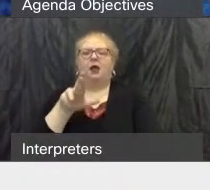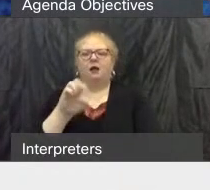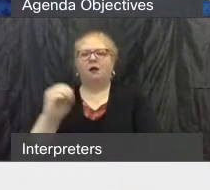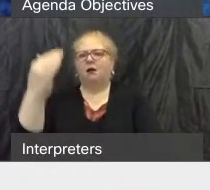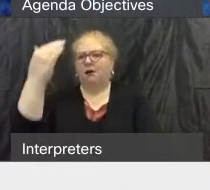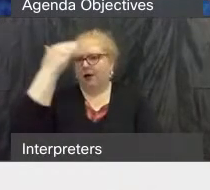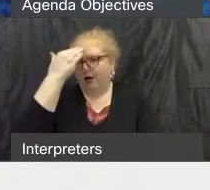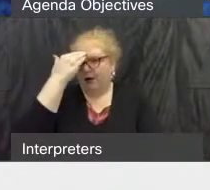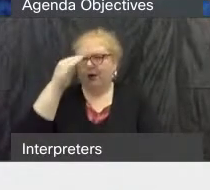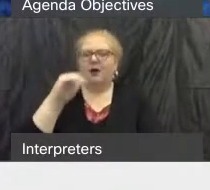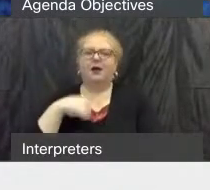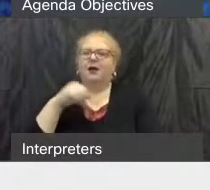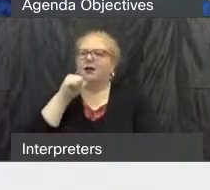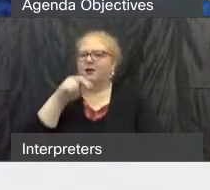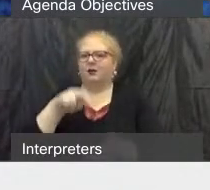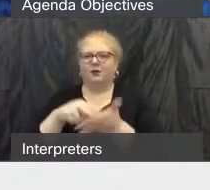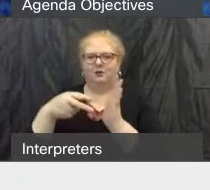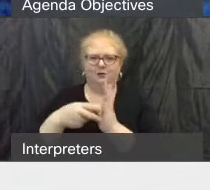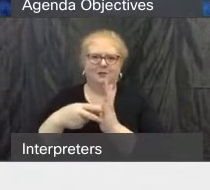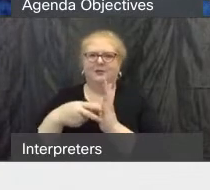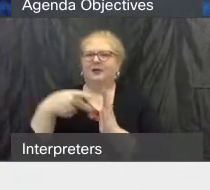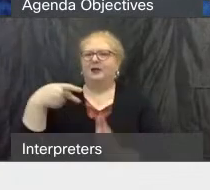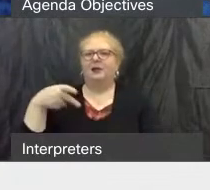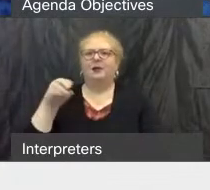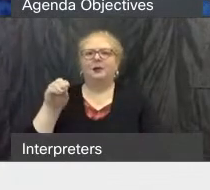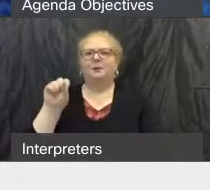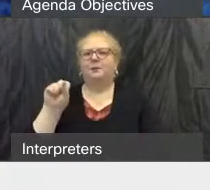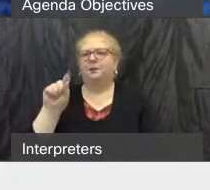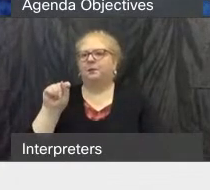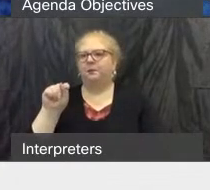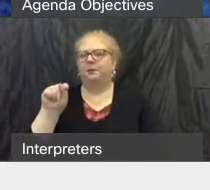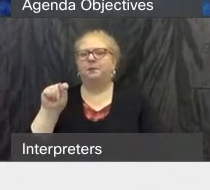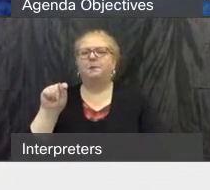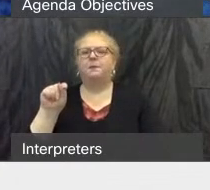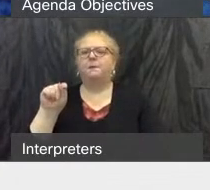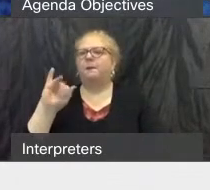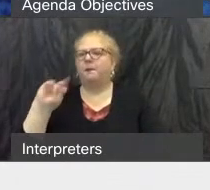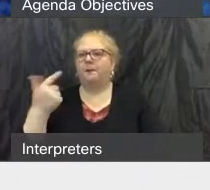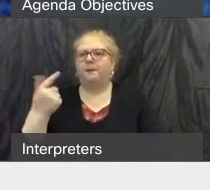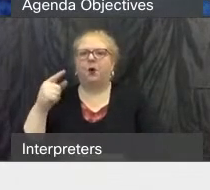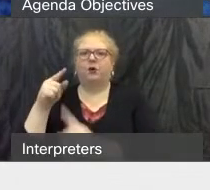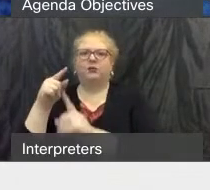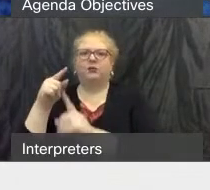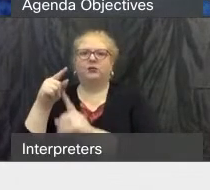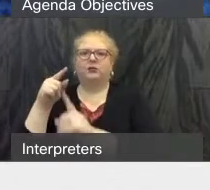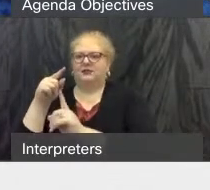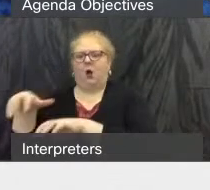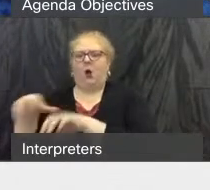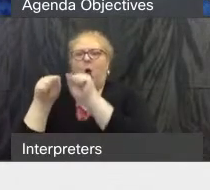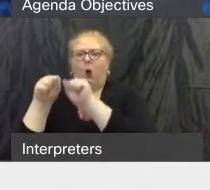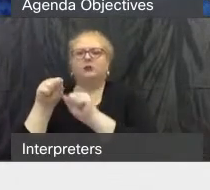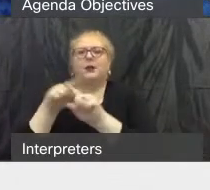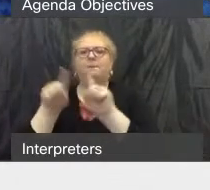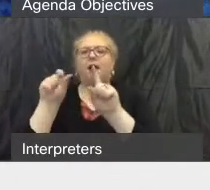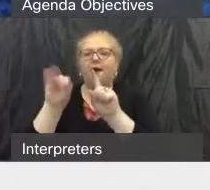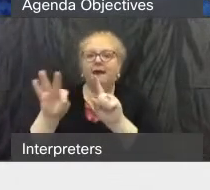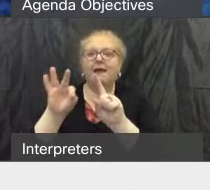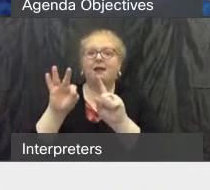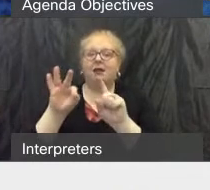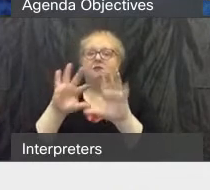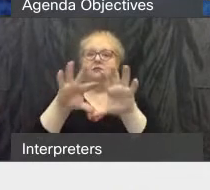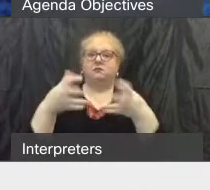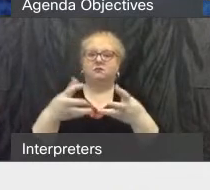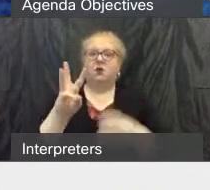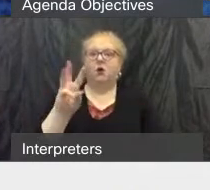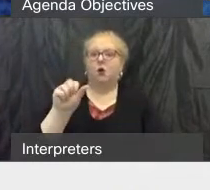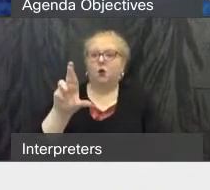not talking about posting that you all got to post this and that, post that. If you all are hosting a meeting in Ward 6, I feel like that